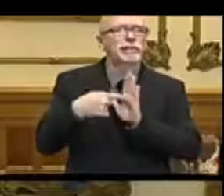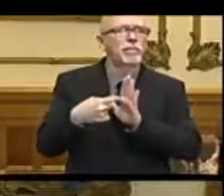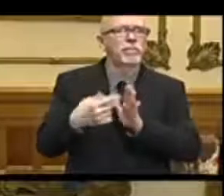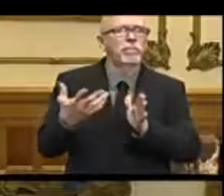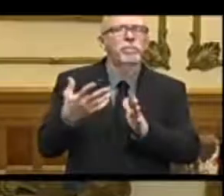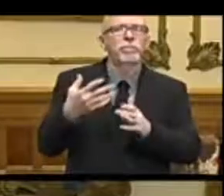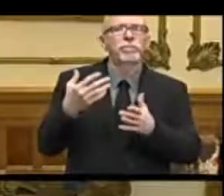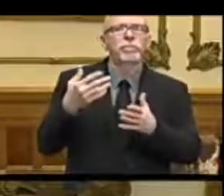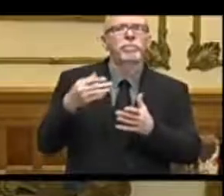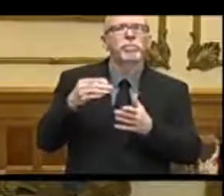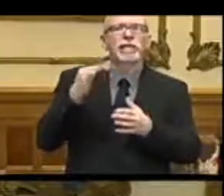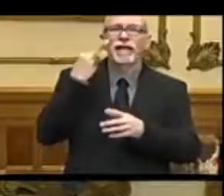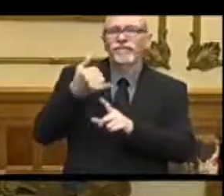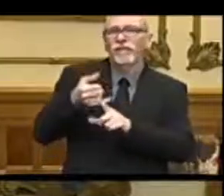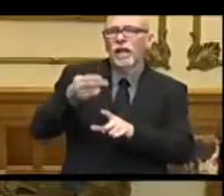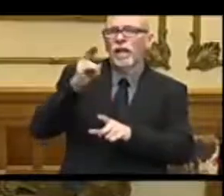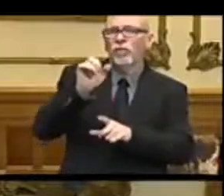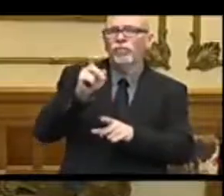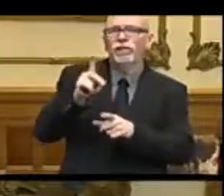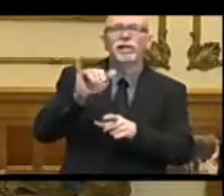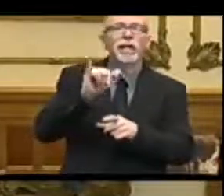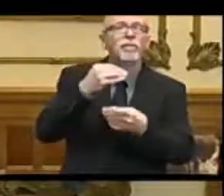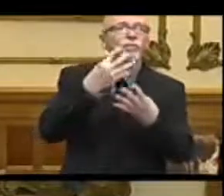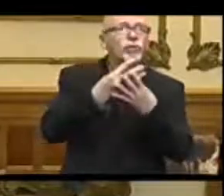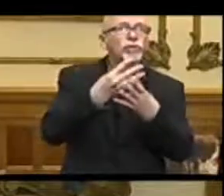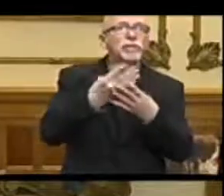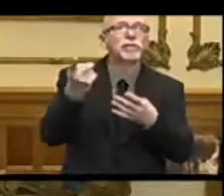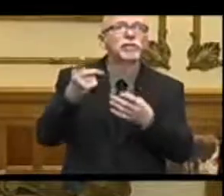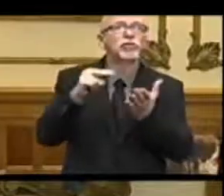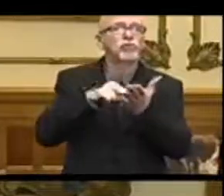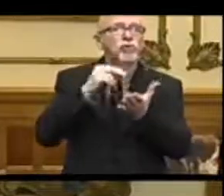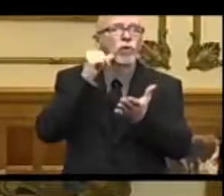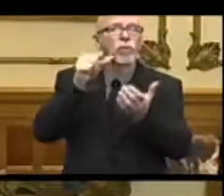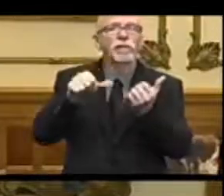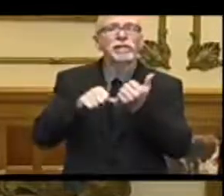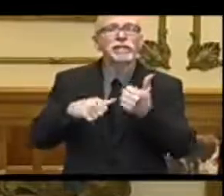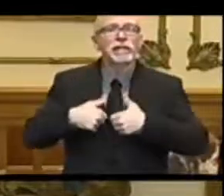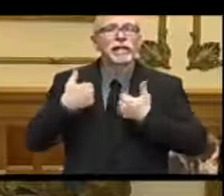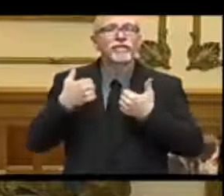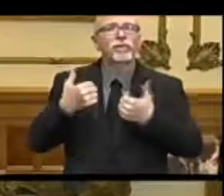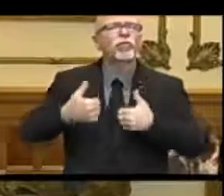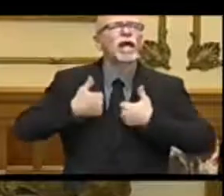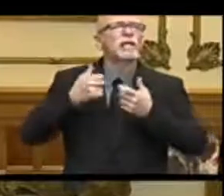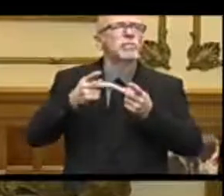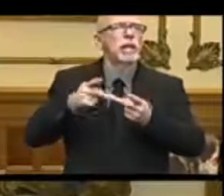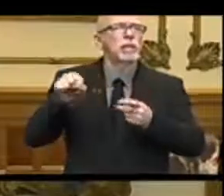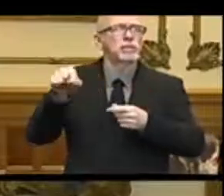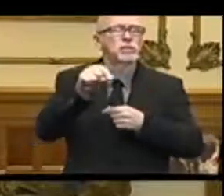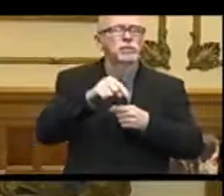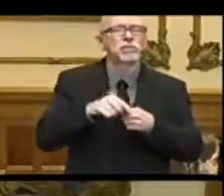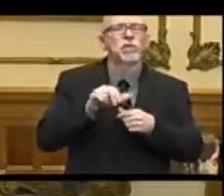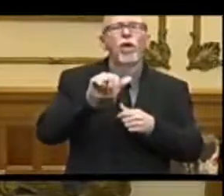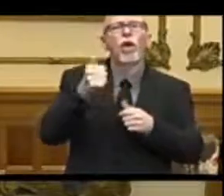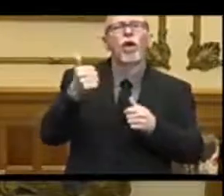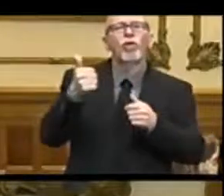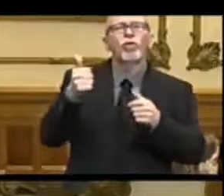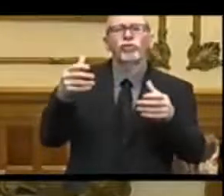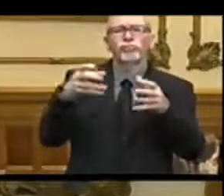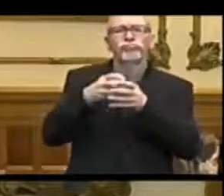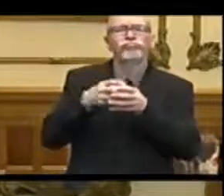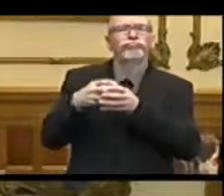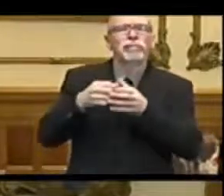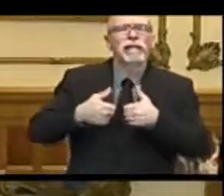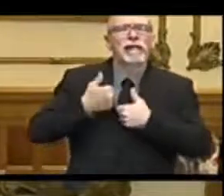populations. So oftentimes in our prisons, in our long-term care facilities, and our residential facilities, and in other congregate